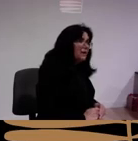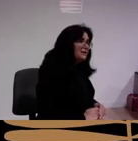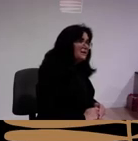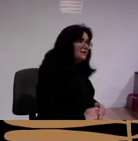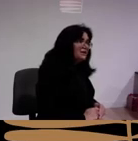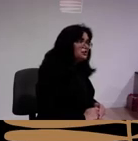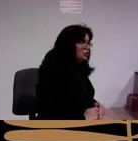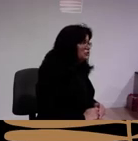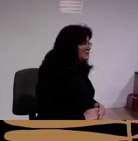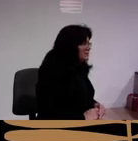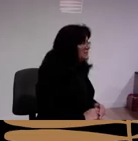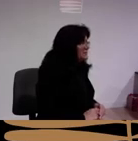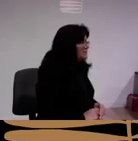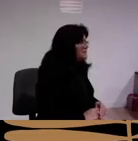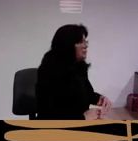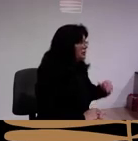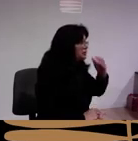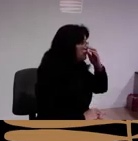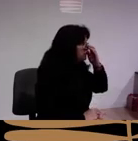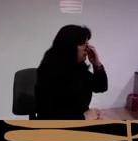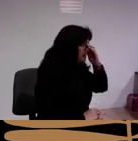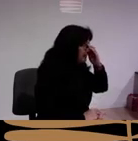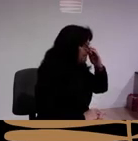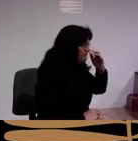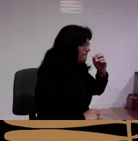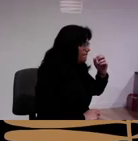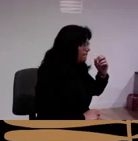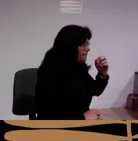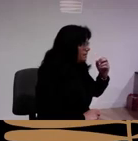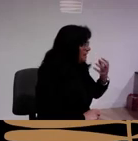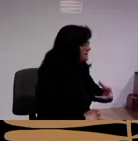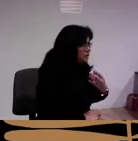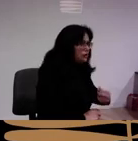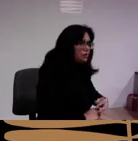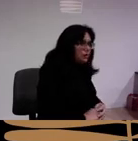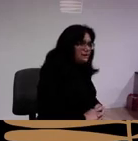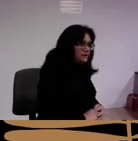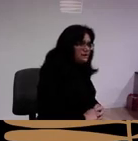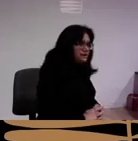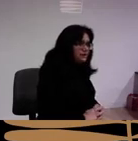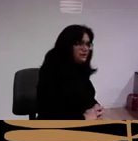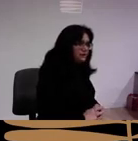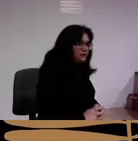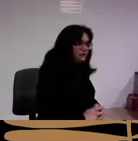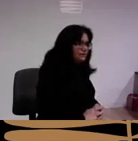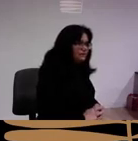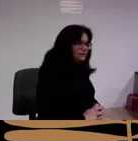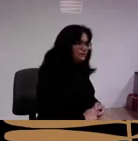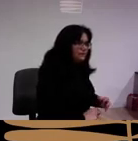But it's not just about telling someone else's story. as King reminds us,